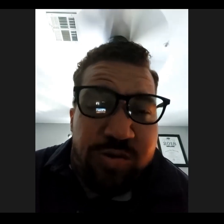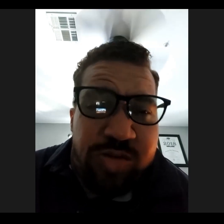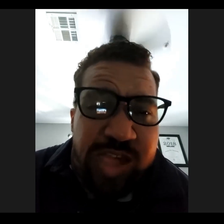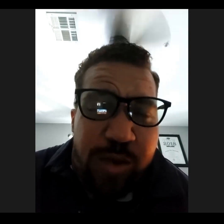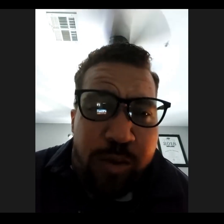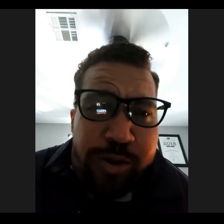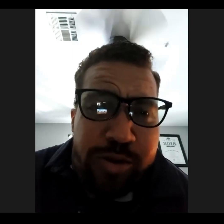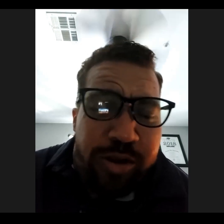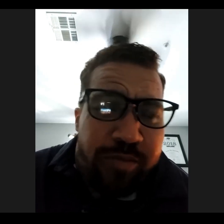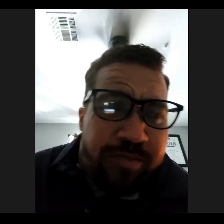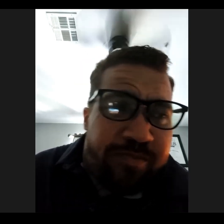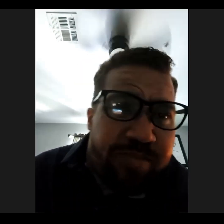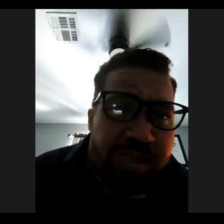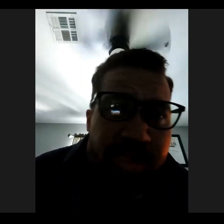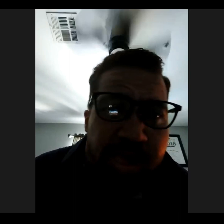to network.